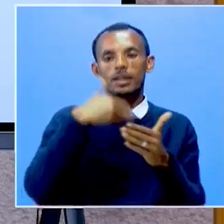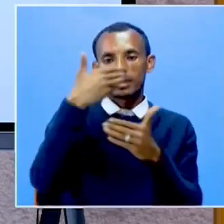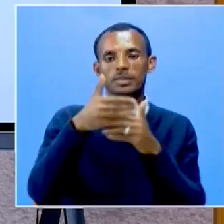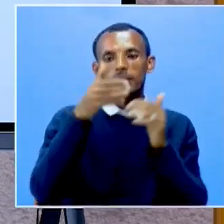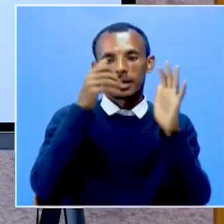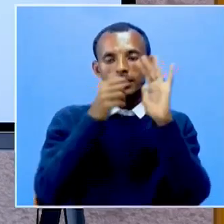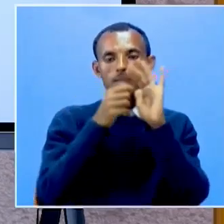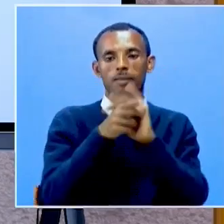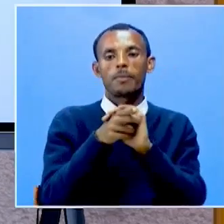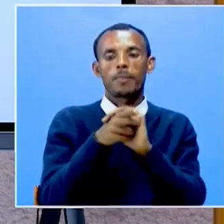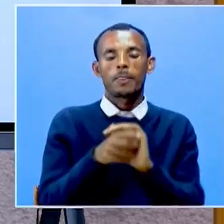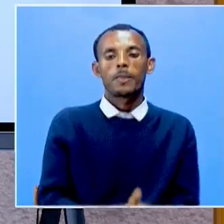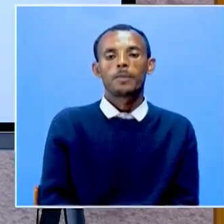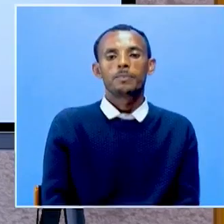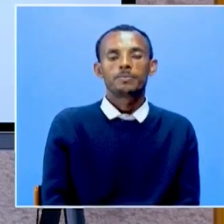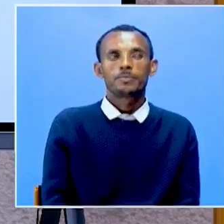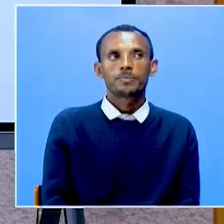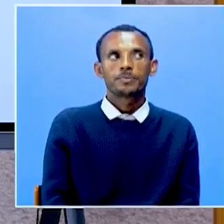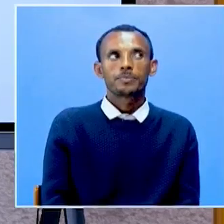example.